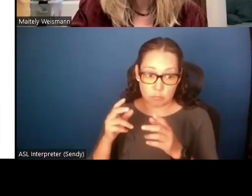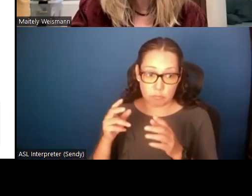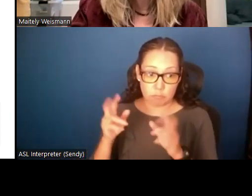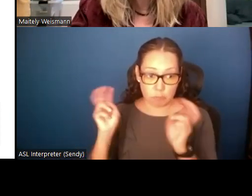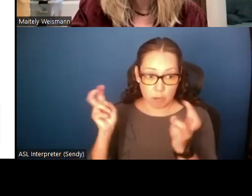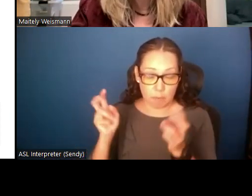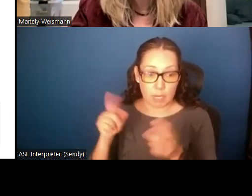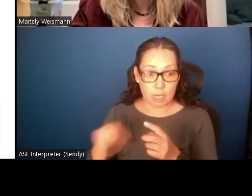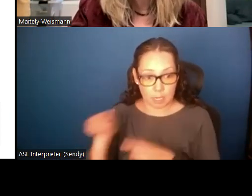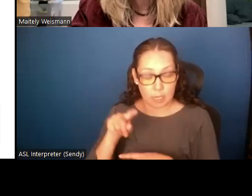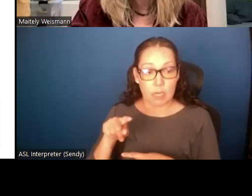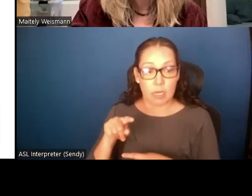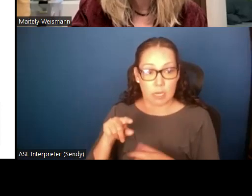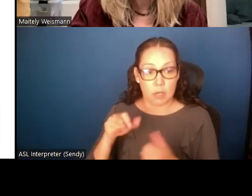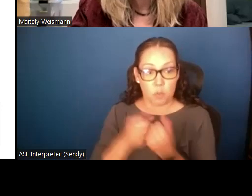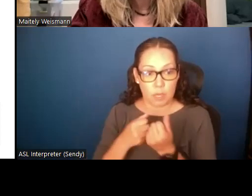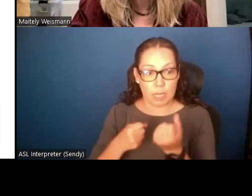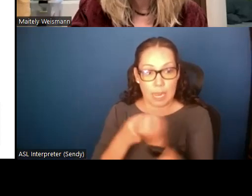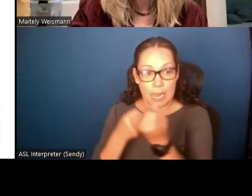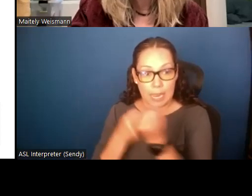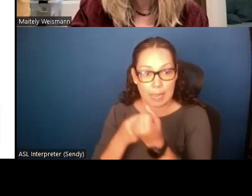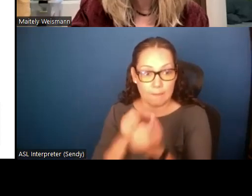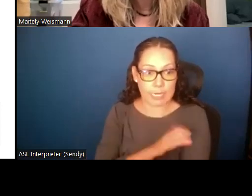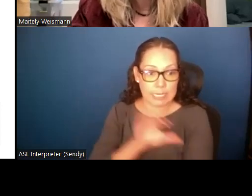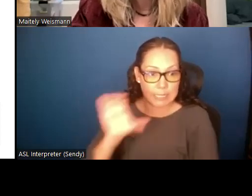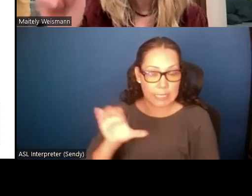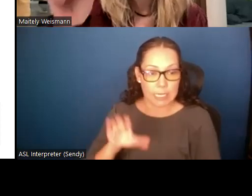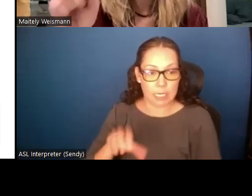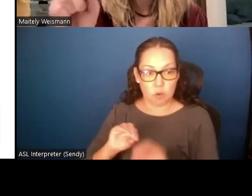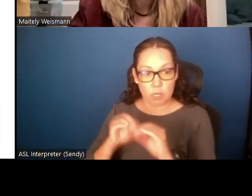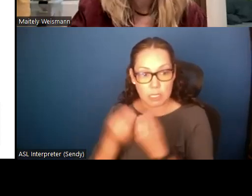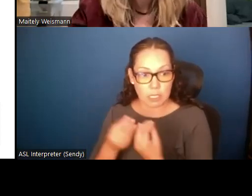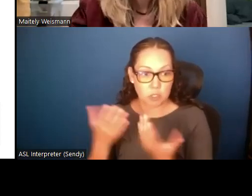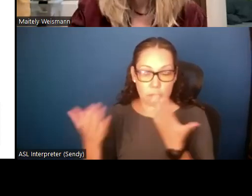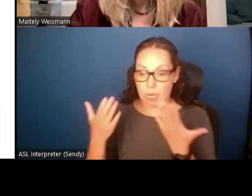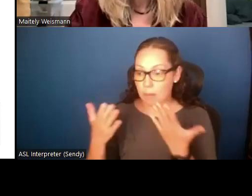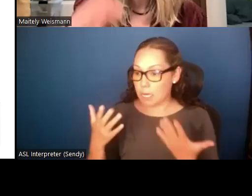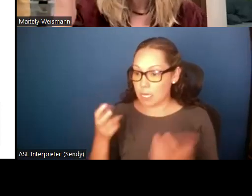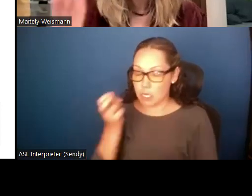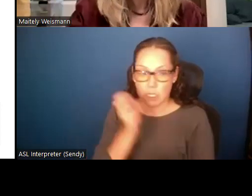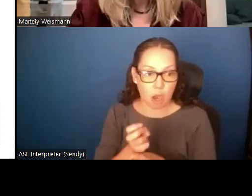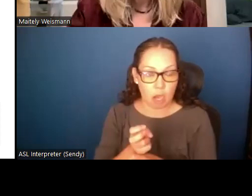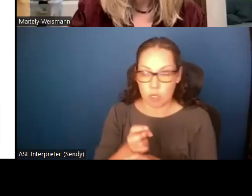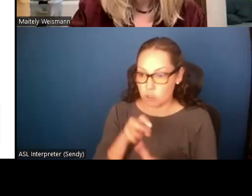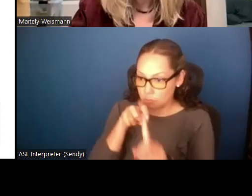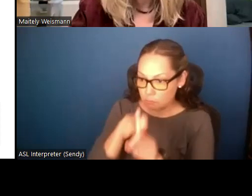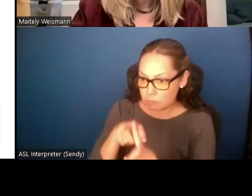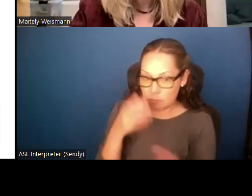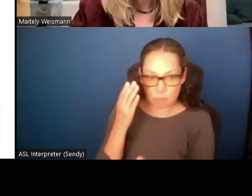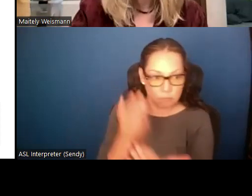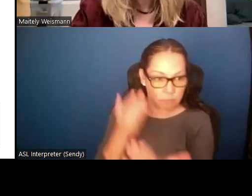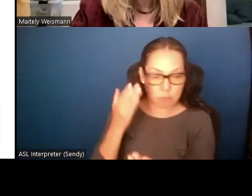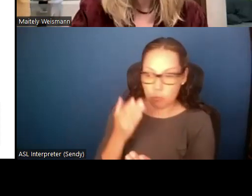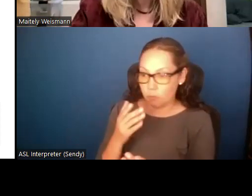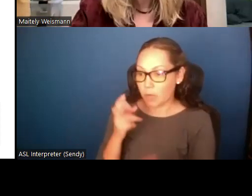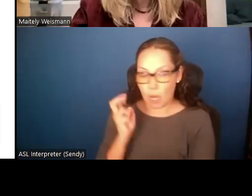advocacy organizations. I don't know why it's suddenly being discussed. Maybe it's because it's too hard to pin down and to prove, but that's